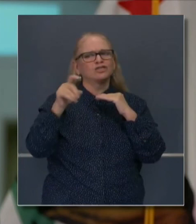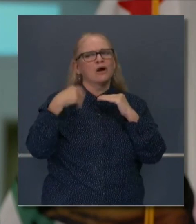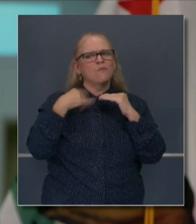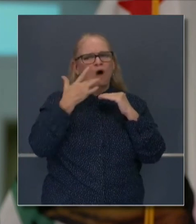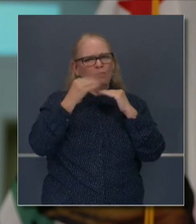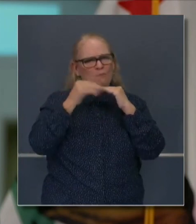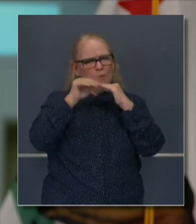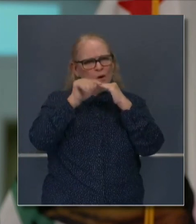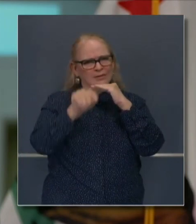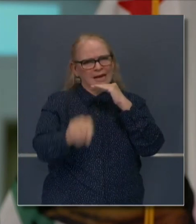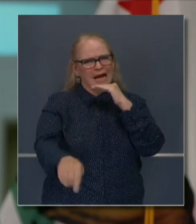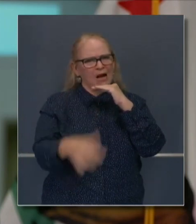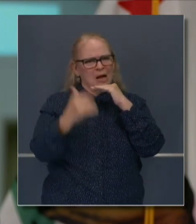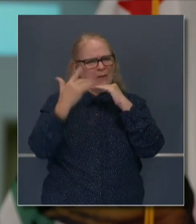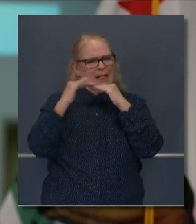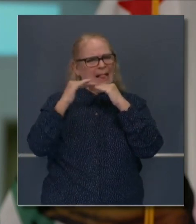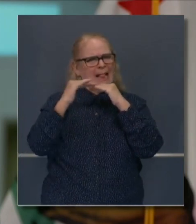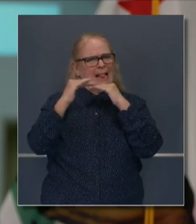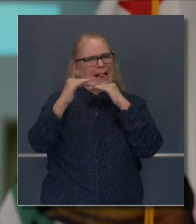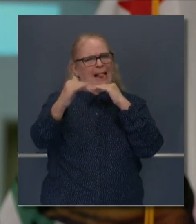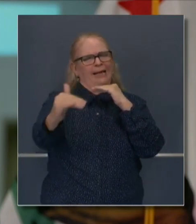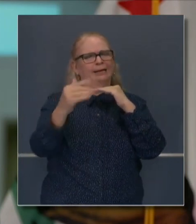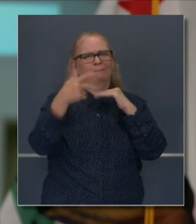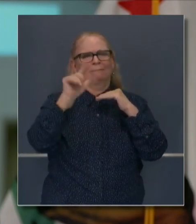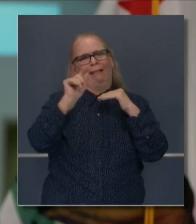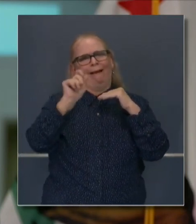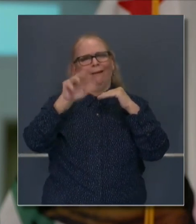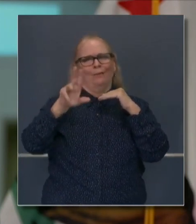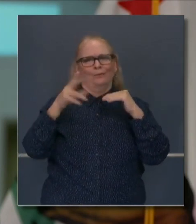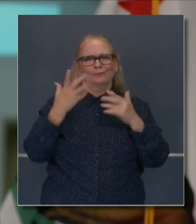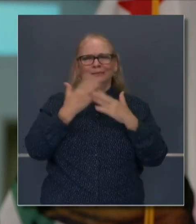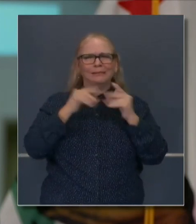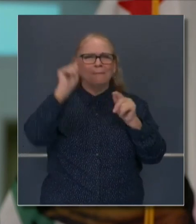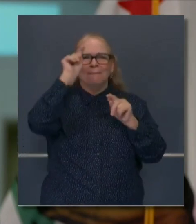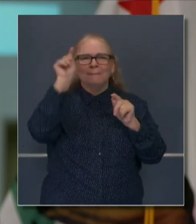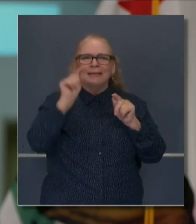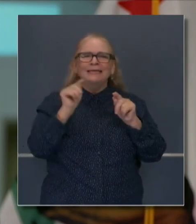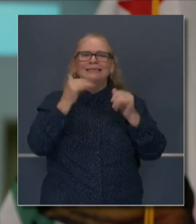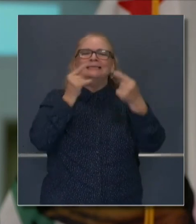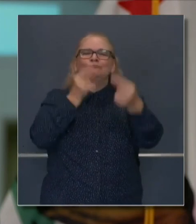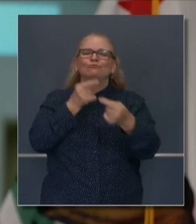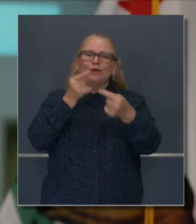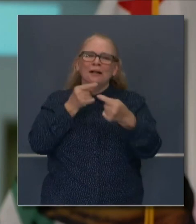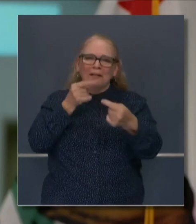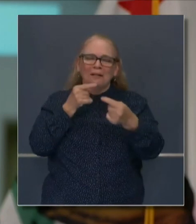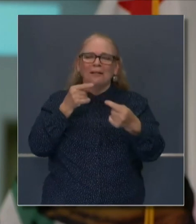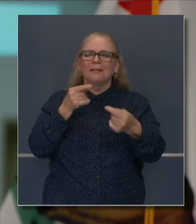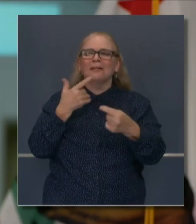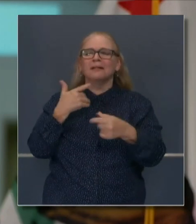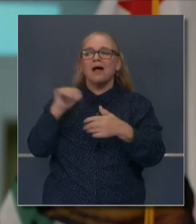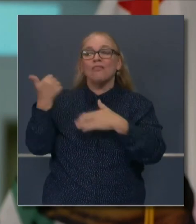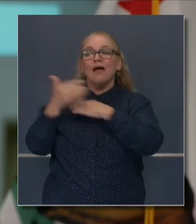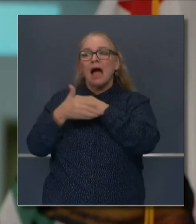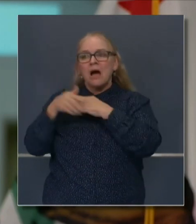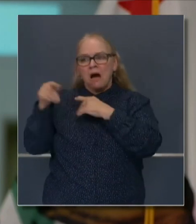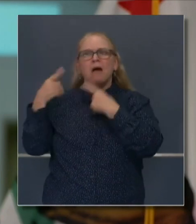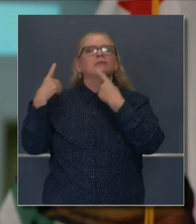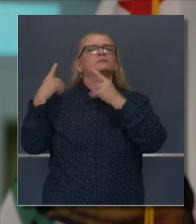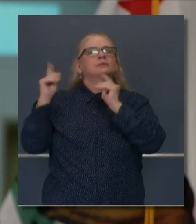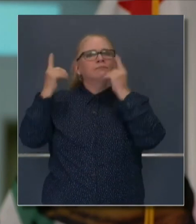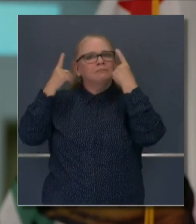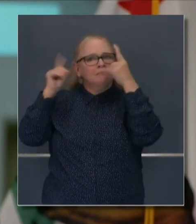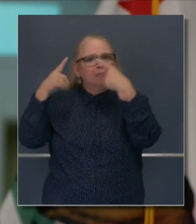we're seeing parts of the state that continue to struggle as it relates to are effective and as it relates to the